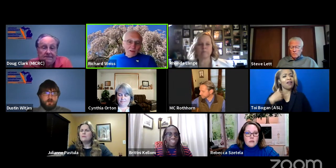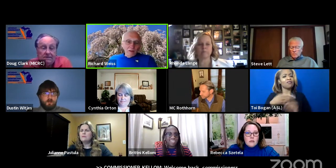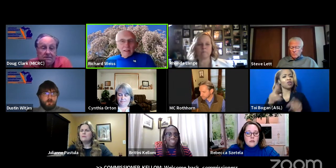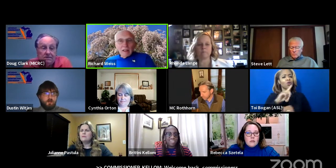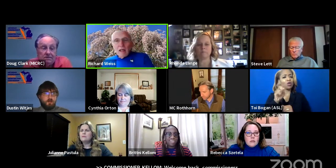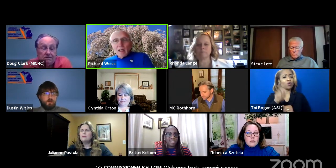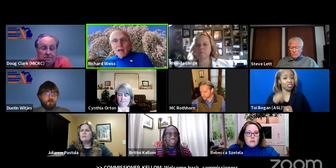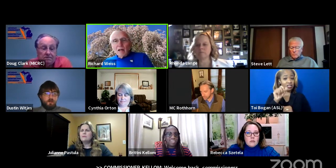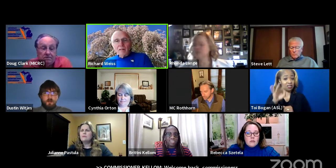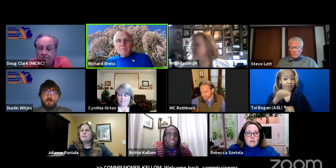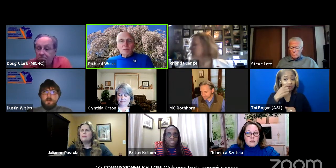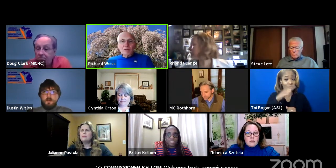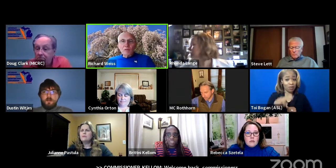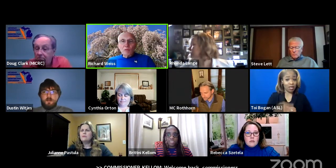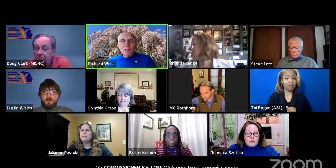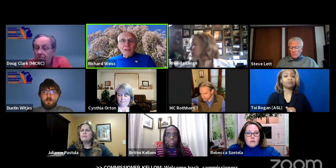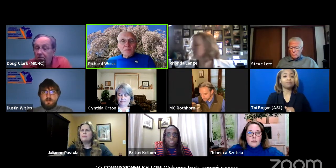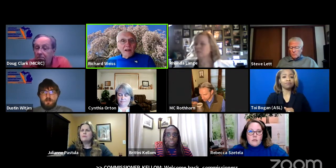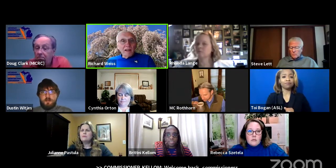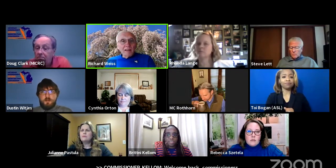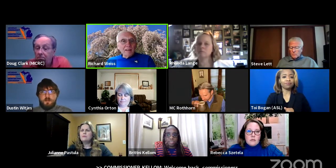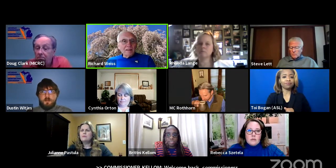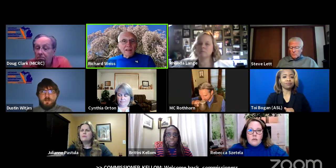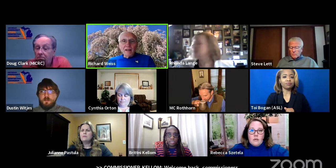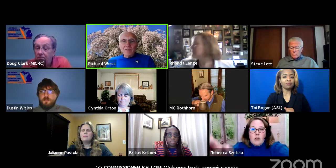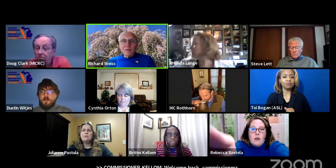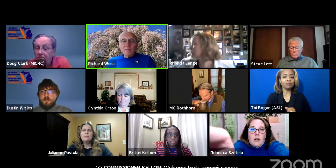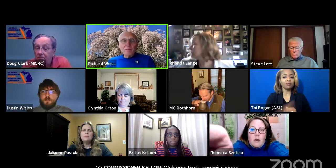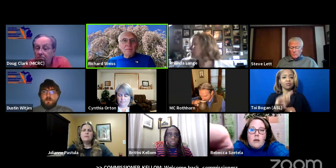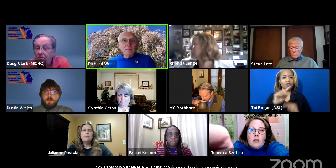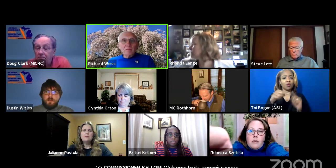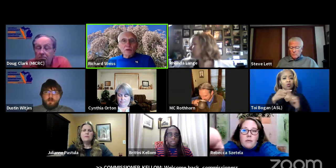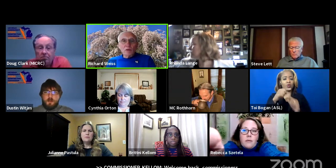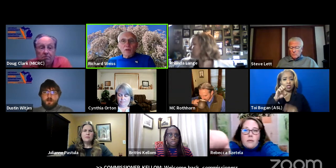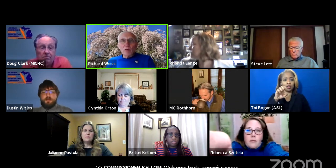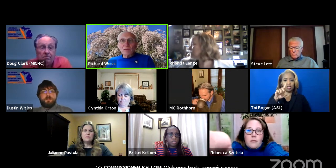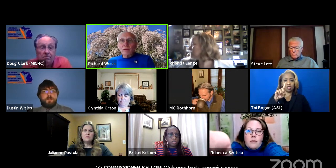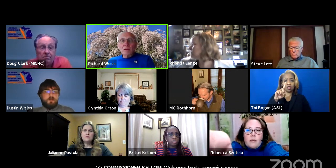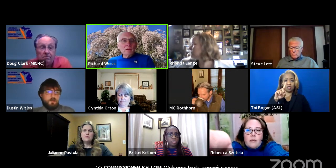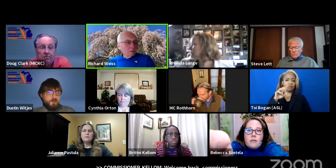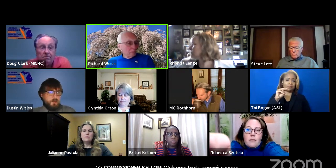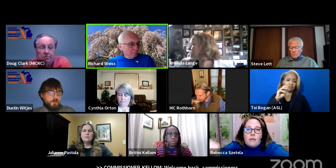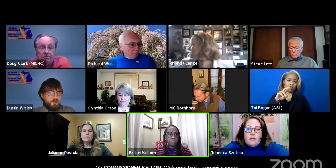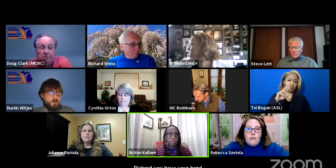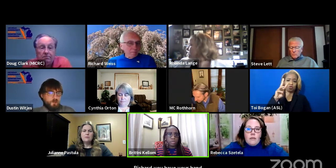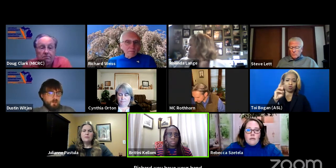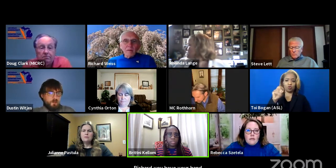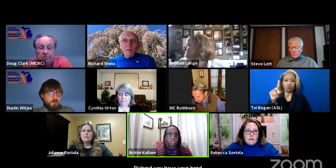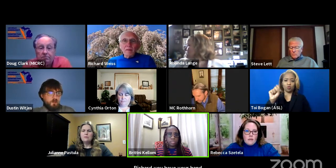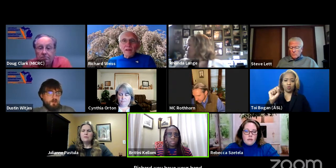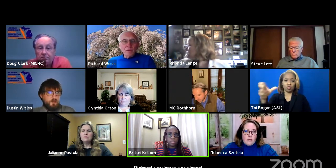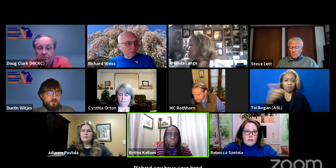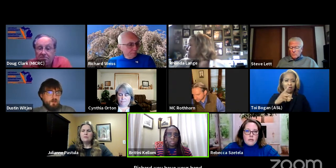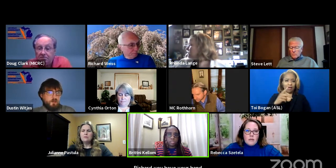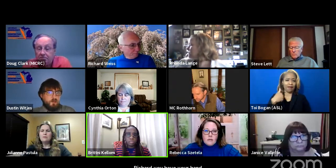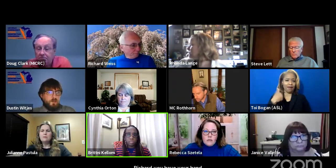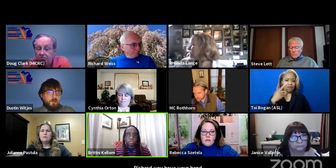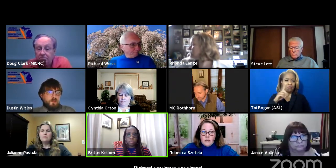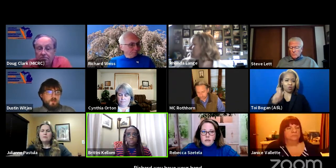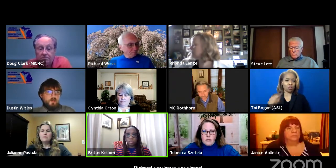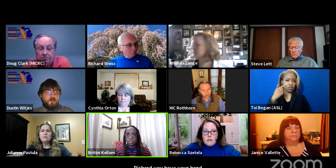if that's all right. When Mr. Wood gets back, I'd like to ask him a quick question. Sure, of course. Thank